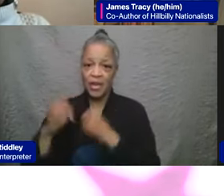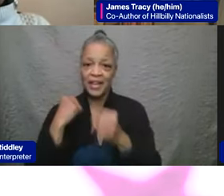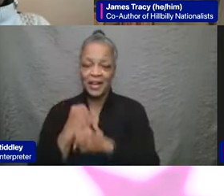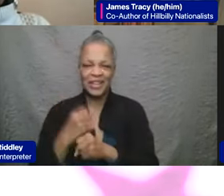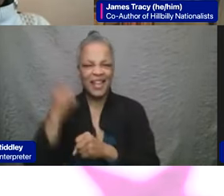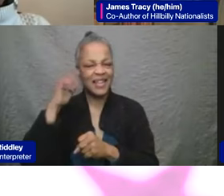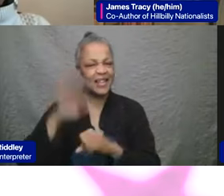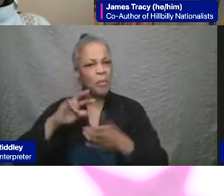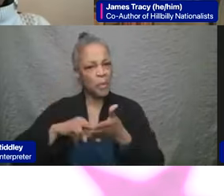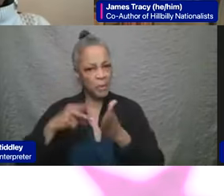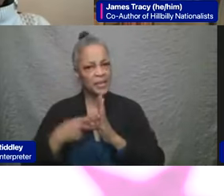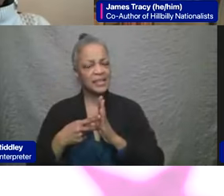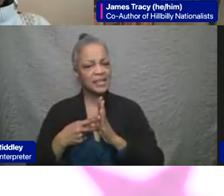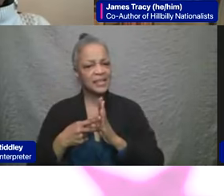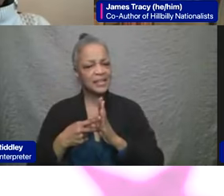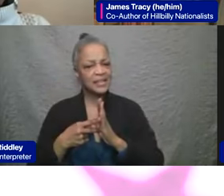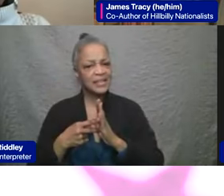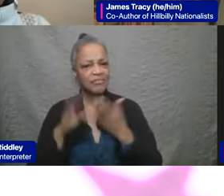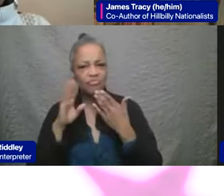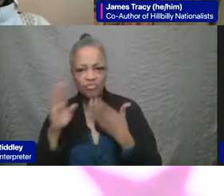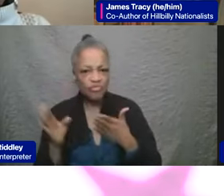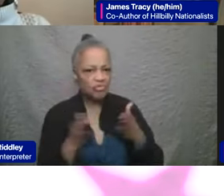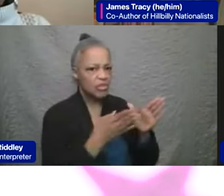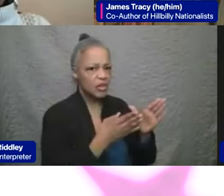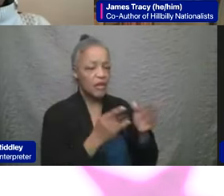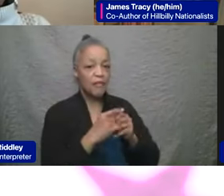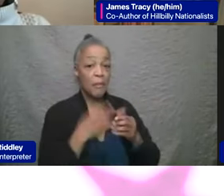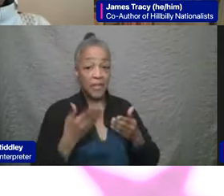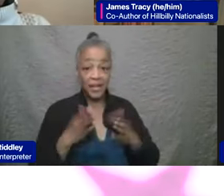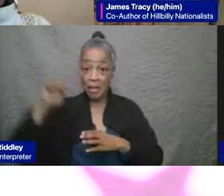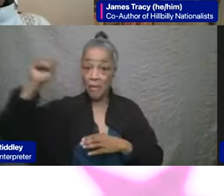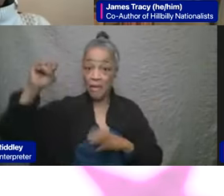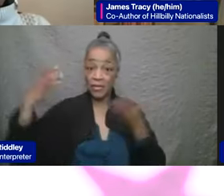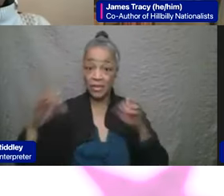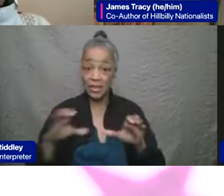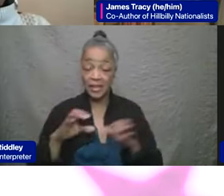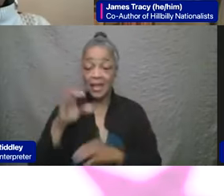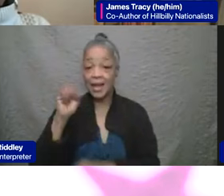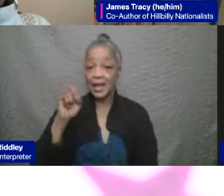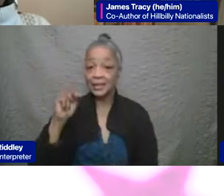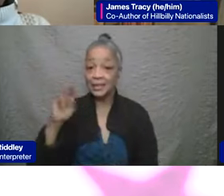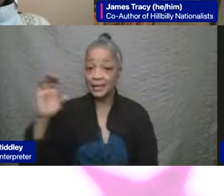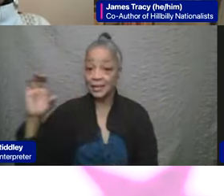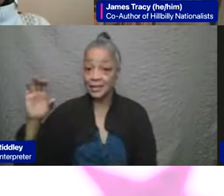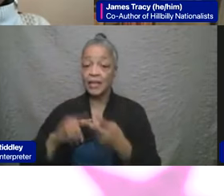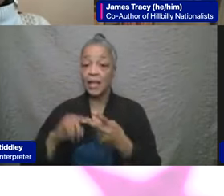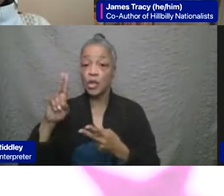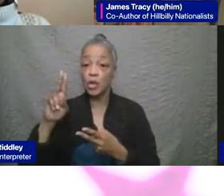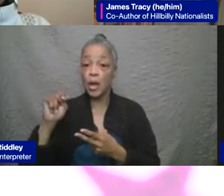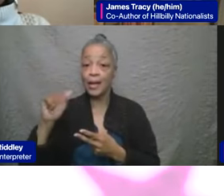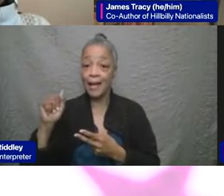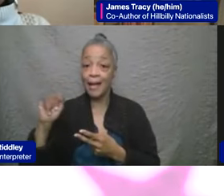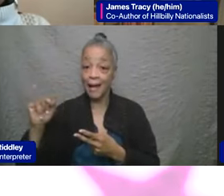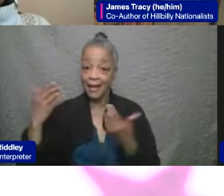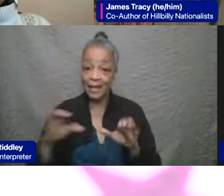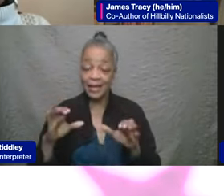A purposeful shift away from things that the Panthers did, again, that SNCC did, that UNAI did, and others did.